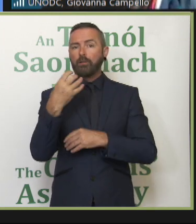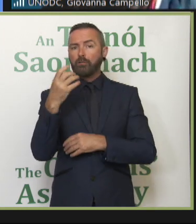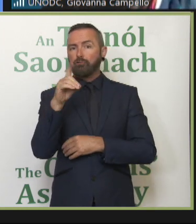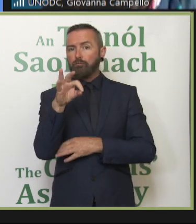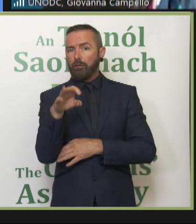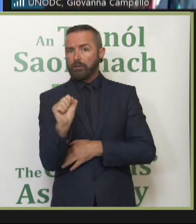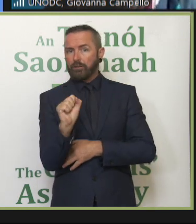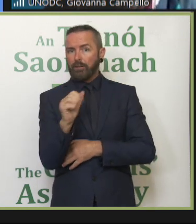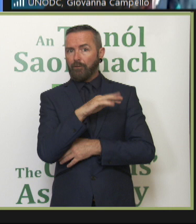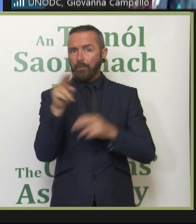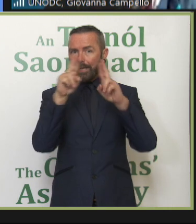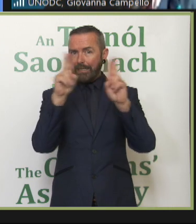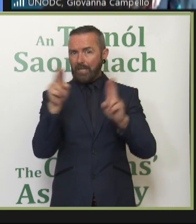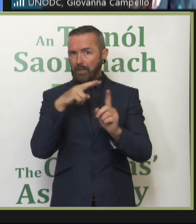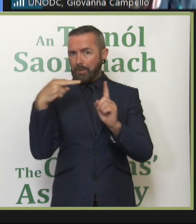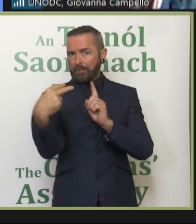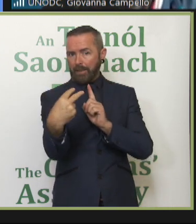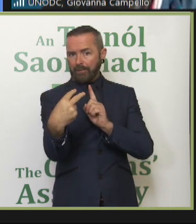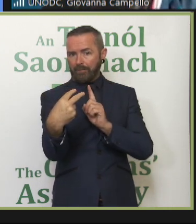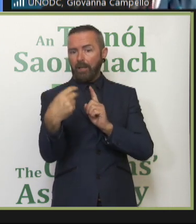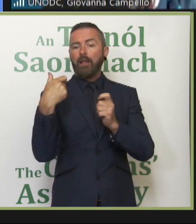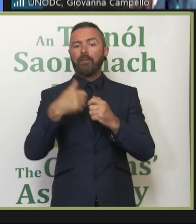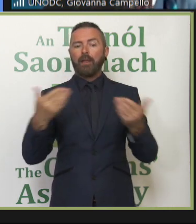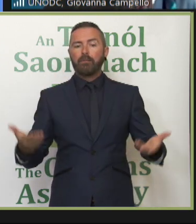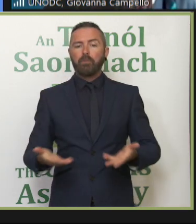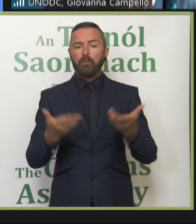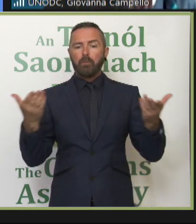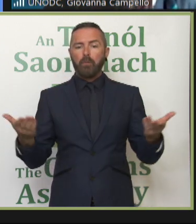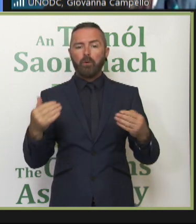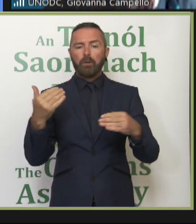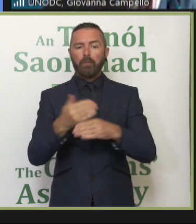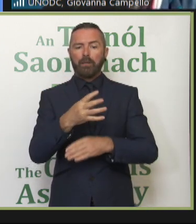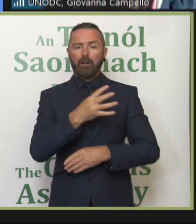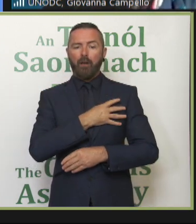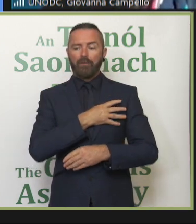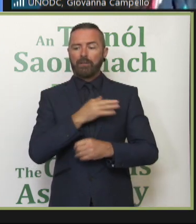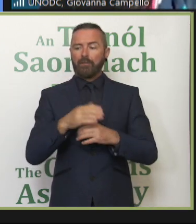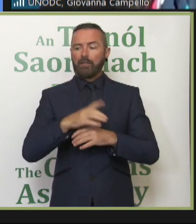drugs in an international perspective that is promoted by the United Nations Office on Drugs and Crime.